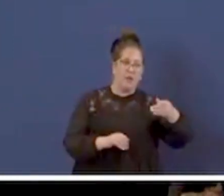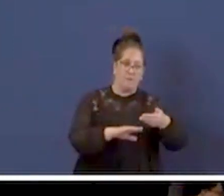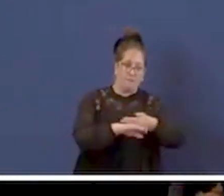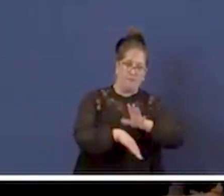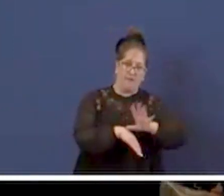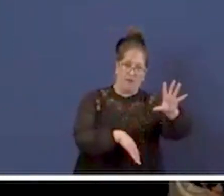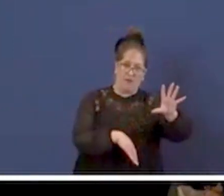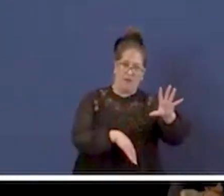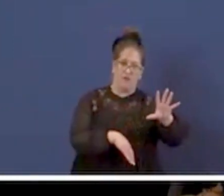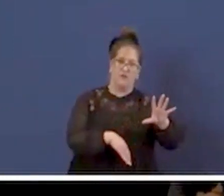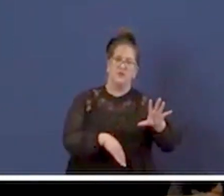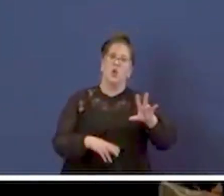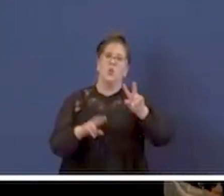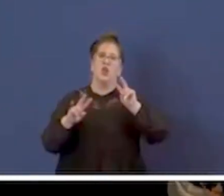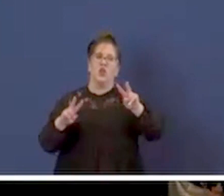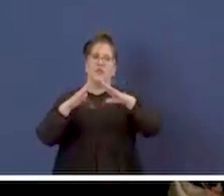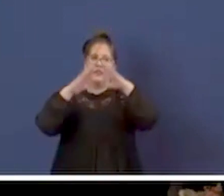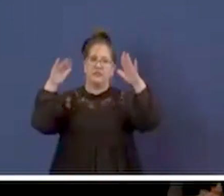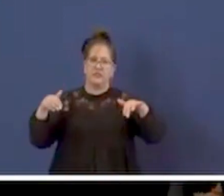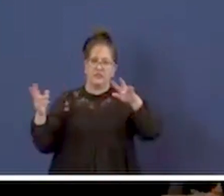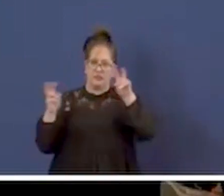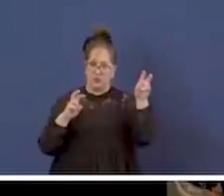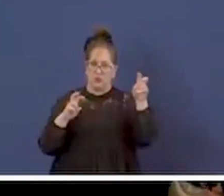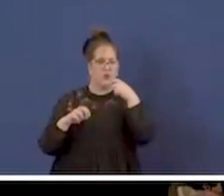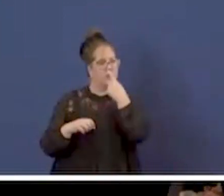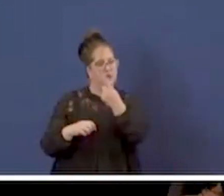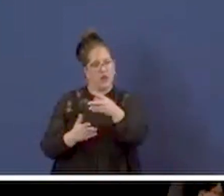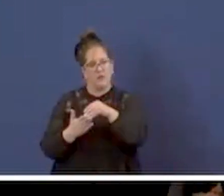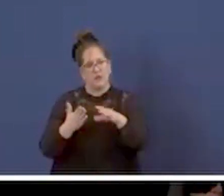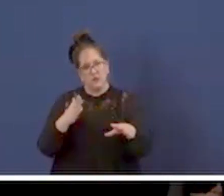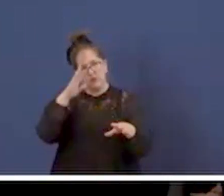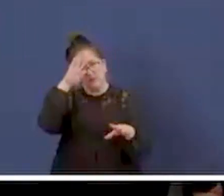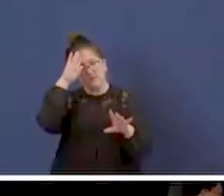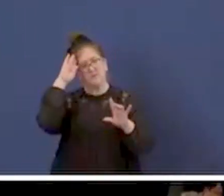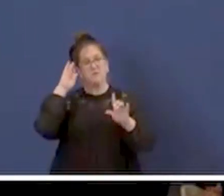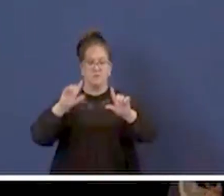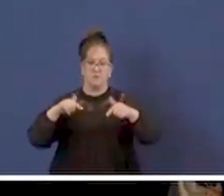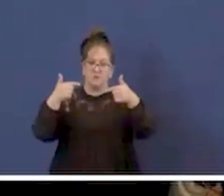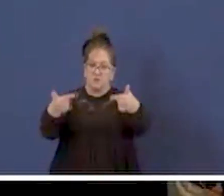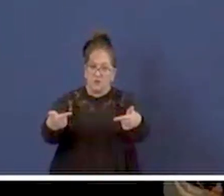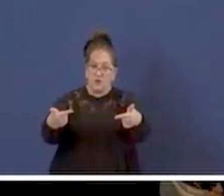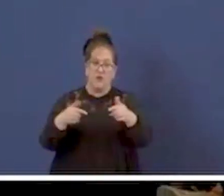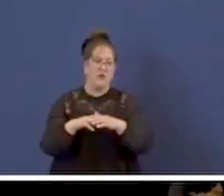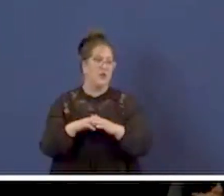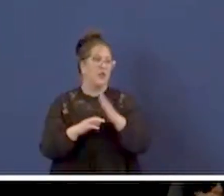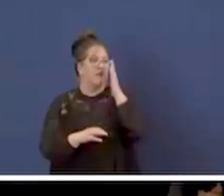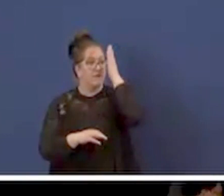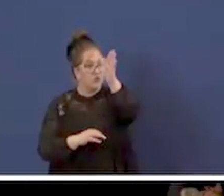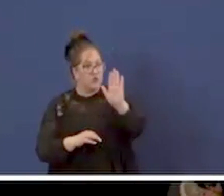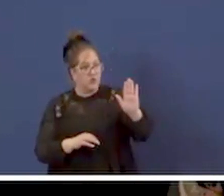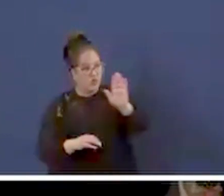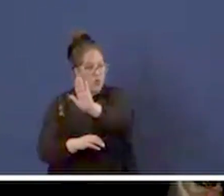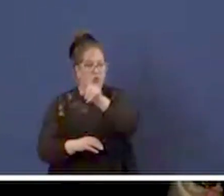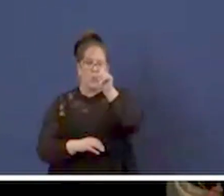we look at these systemic issues. So I would tell my students, this is in your hands. The future is in your hands. We